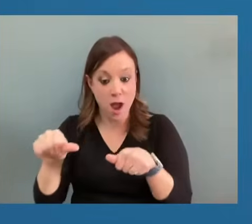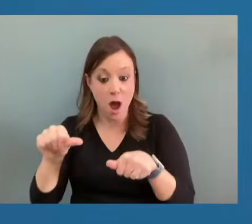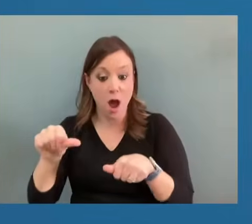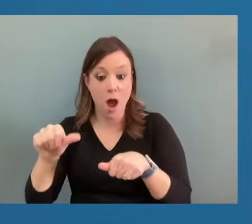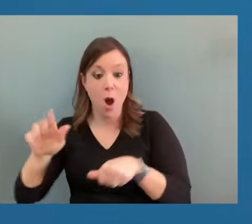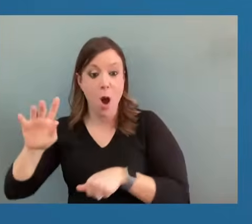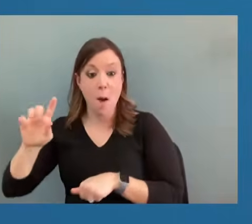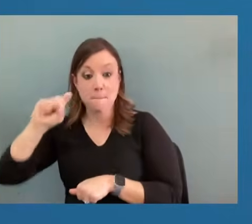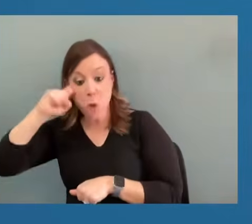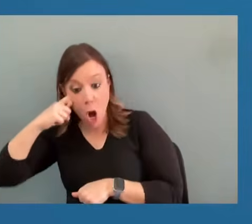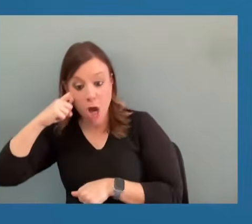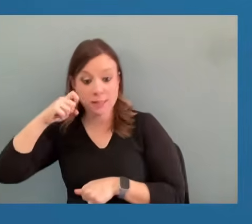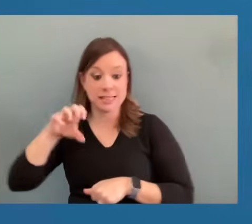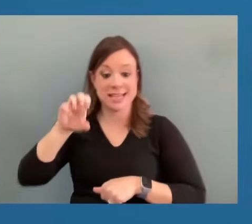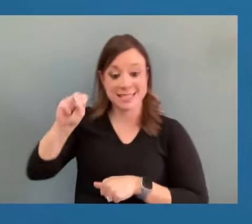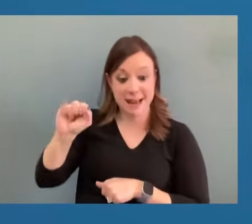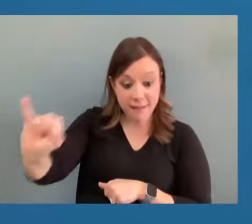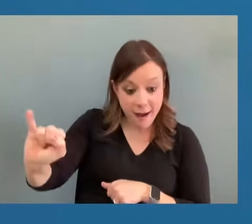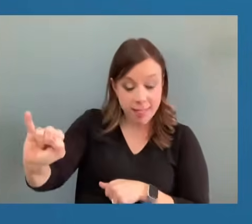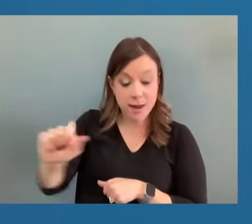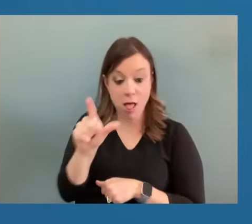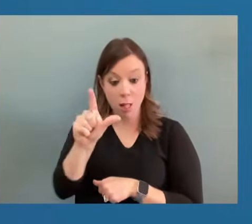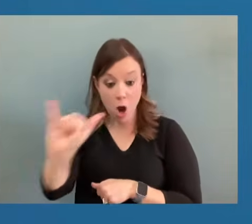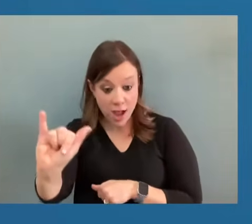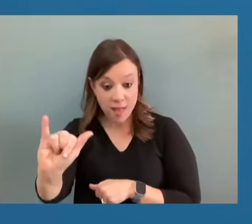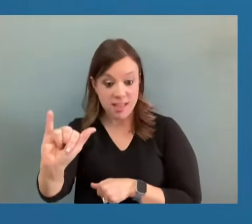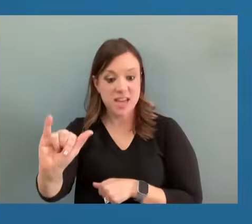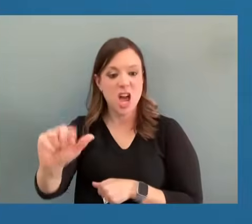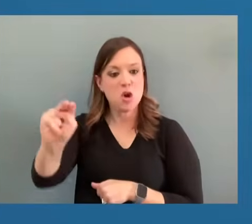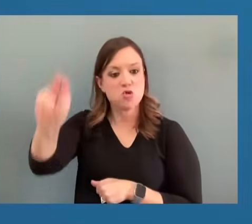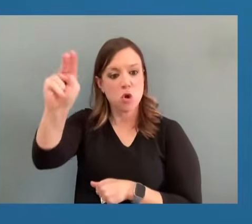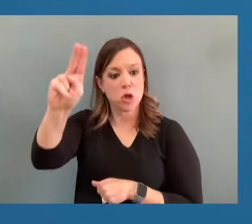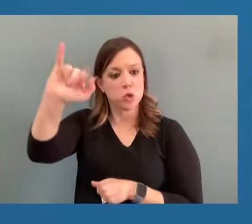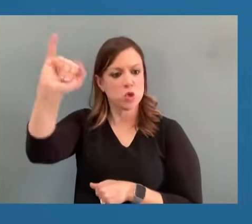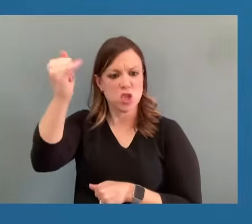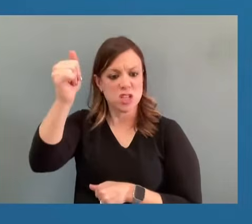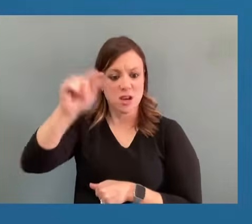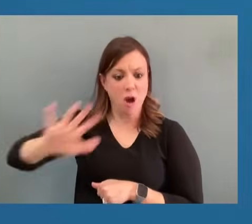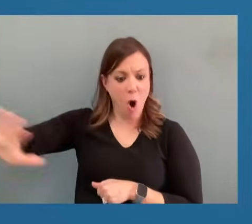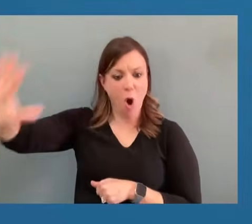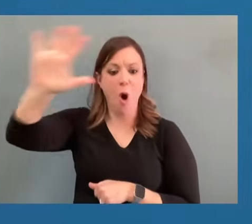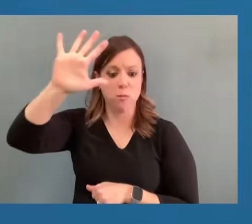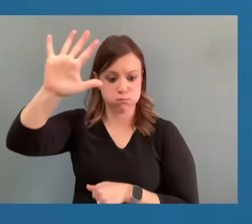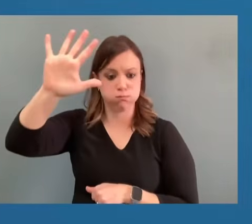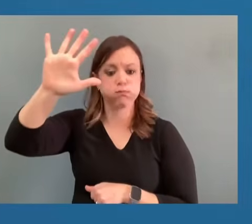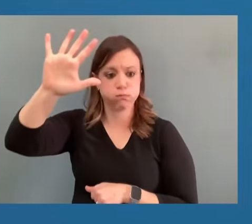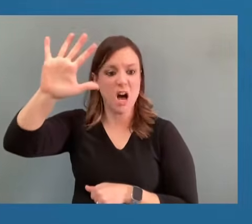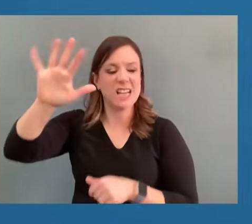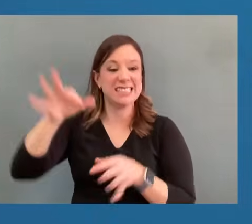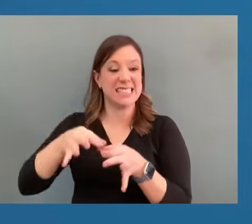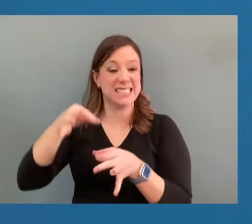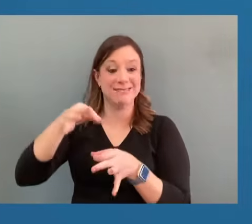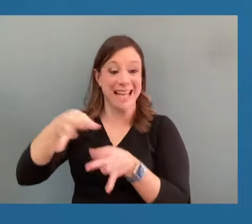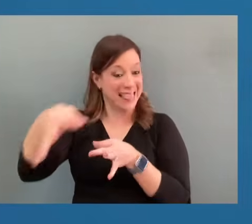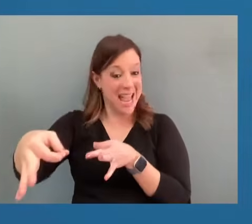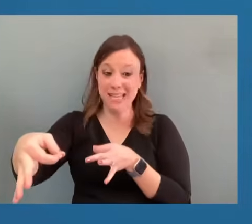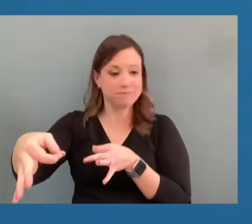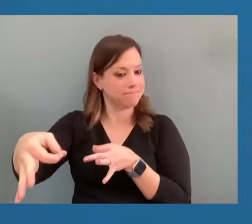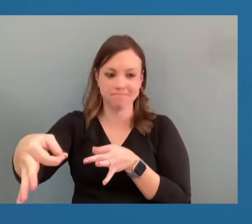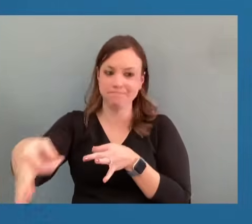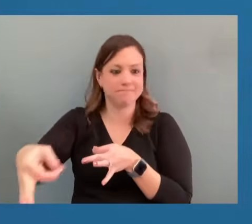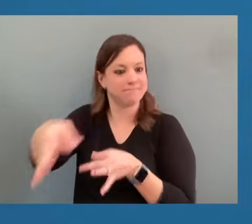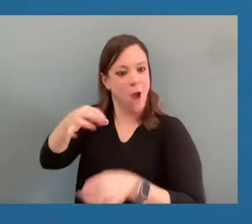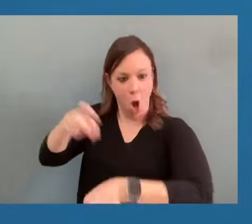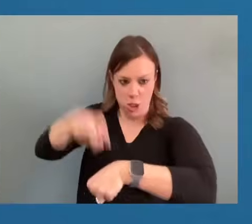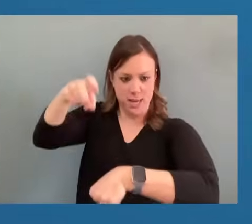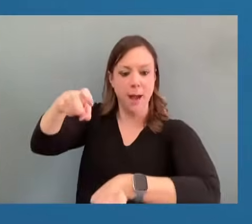our friends in northern New Jersey. Ridership on Long Island Railroad and Metro North are up, and investments are being made in train